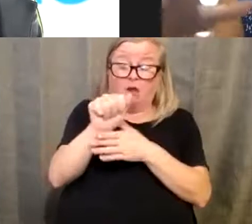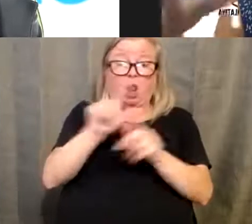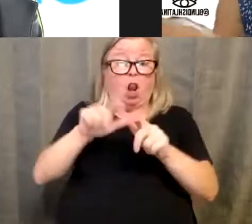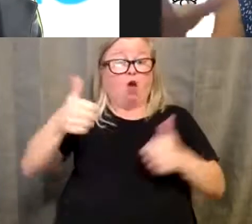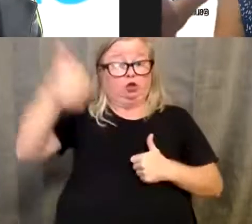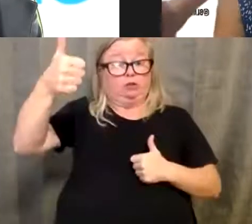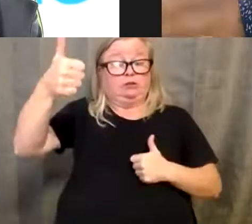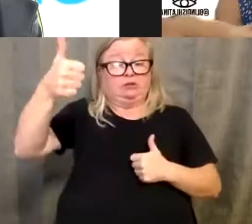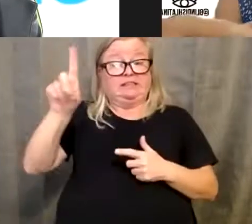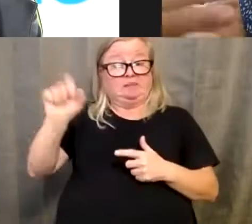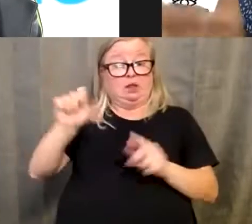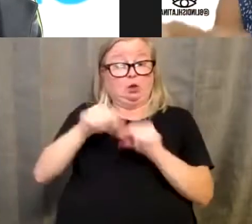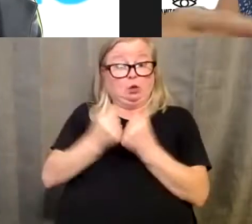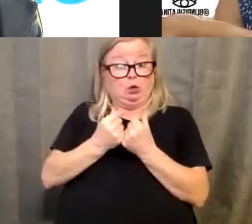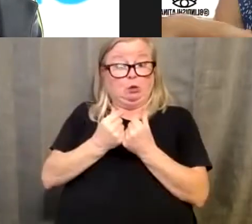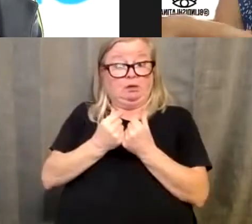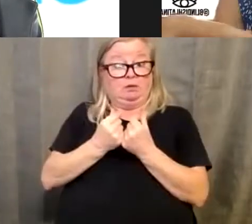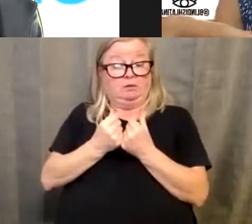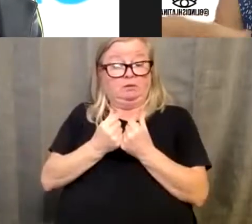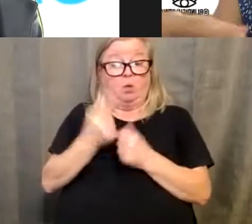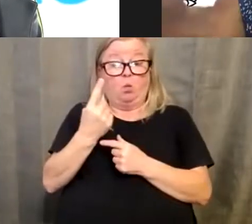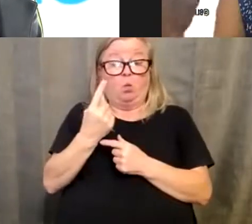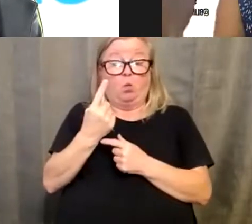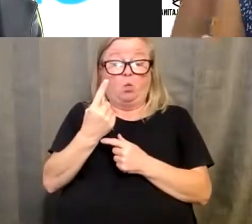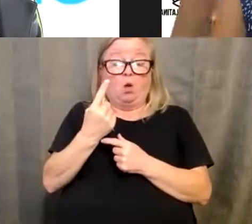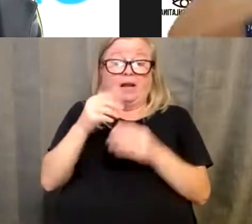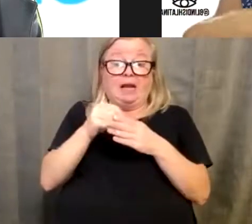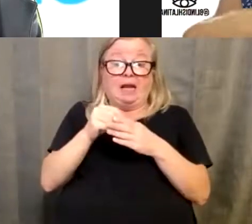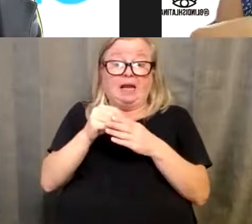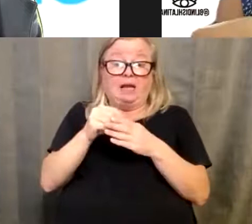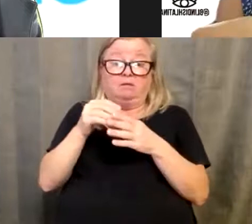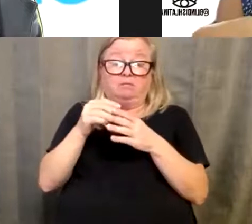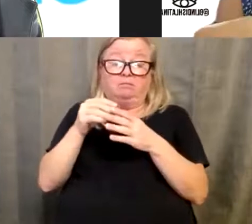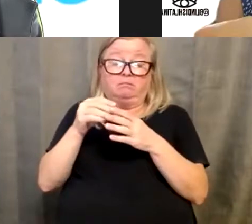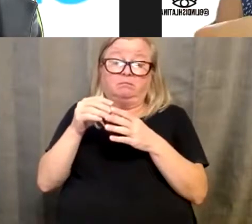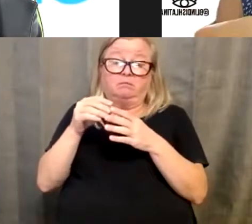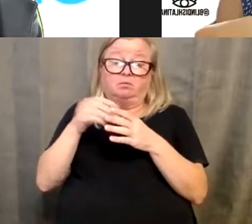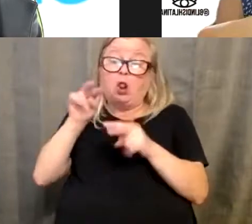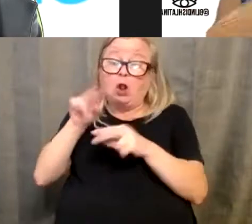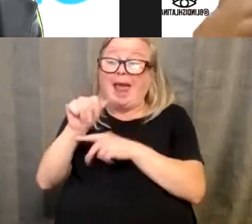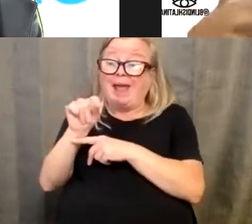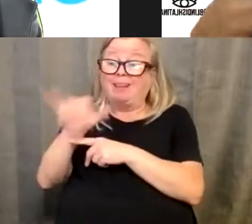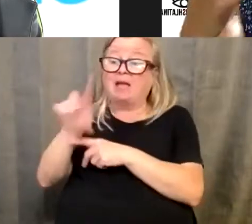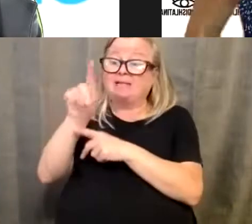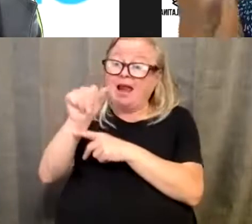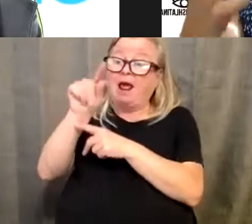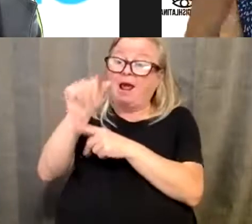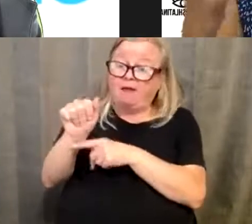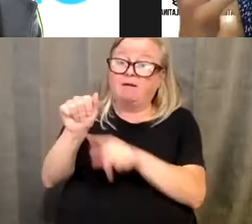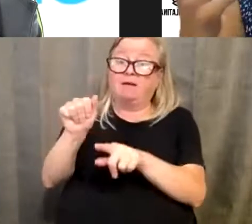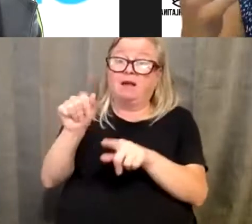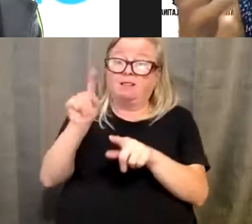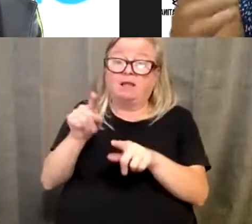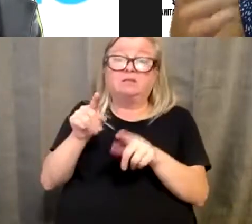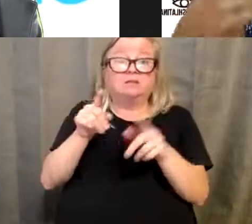States currently has a disability. So when we look at the data, you would think, oh, wow, this is